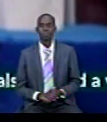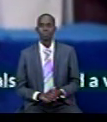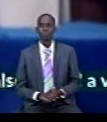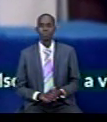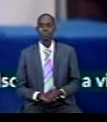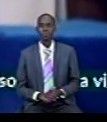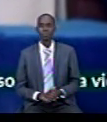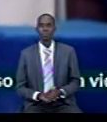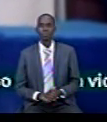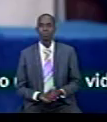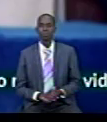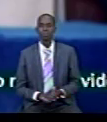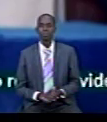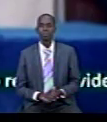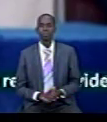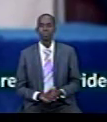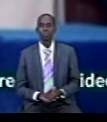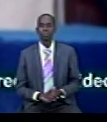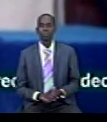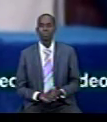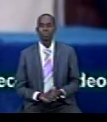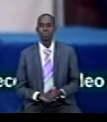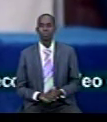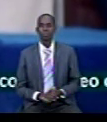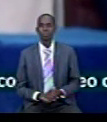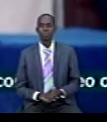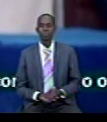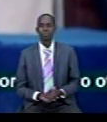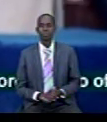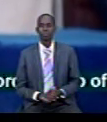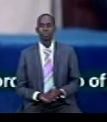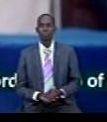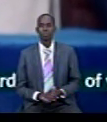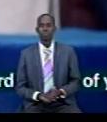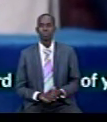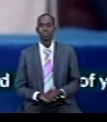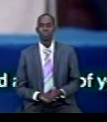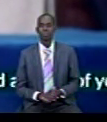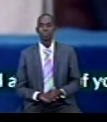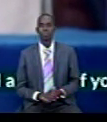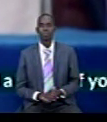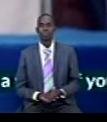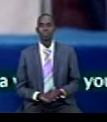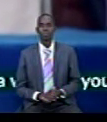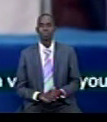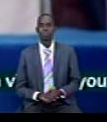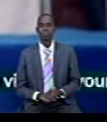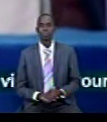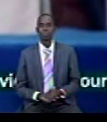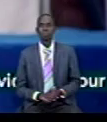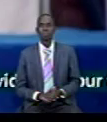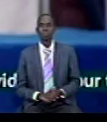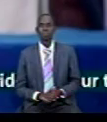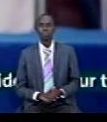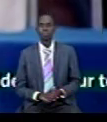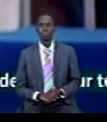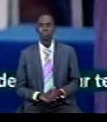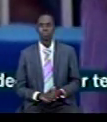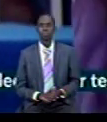ya dauki daukaka Ubangiji Allah ya sabanta karfin baban mu a cikin sunan Yesu.